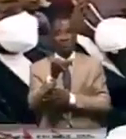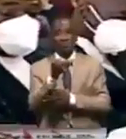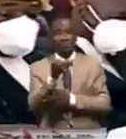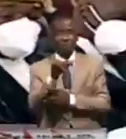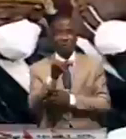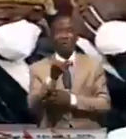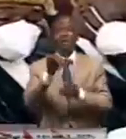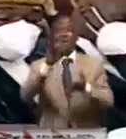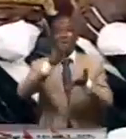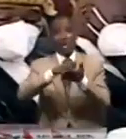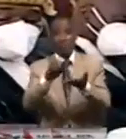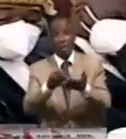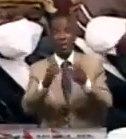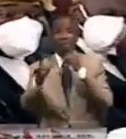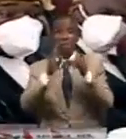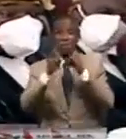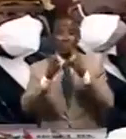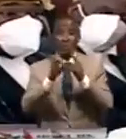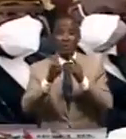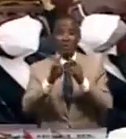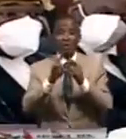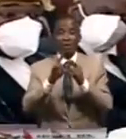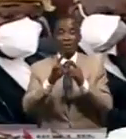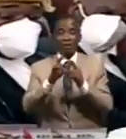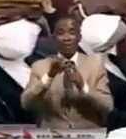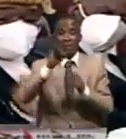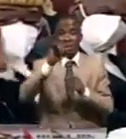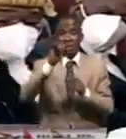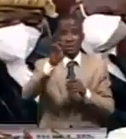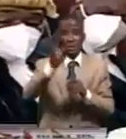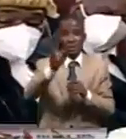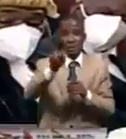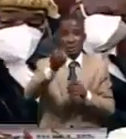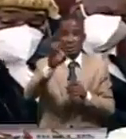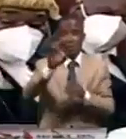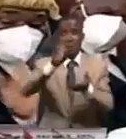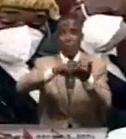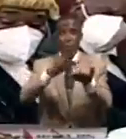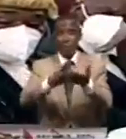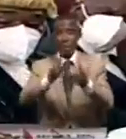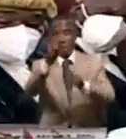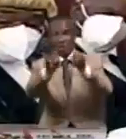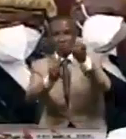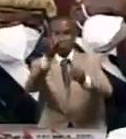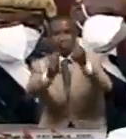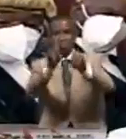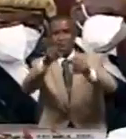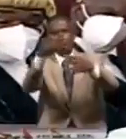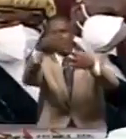given the evidence of the petitioner's witnesses and the cross-examination so